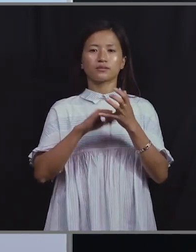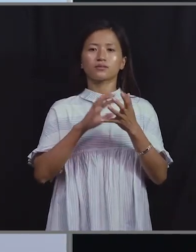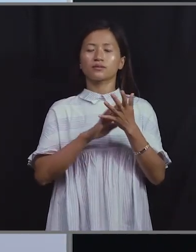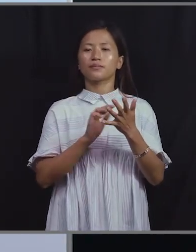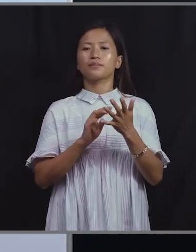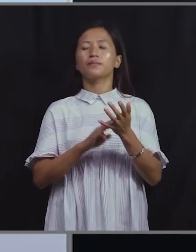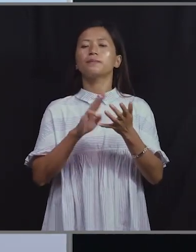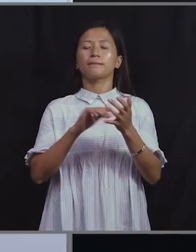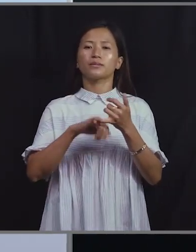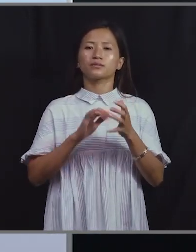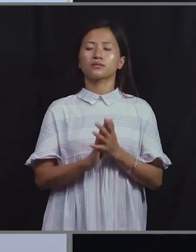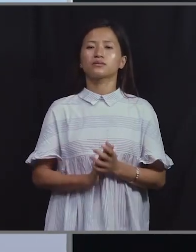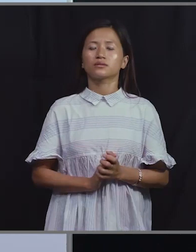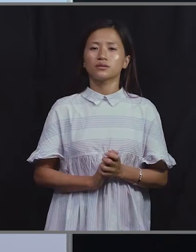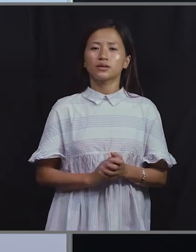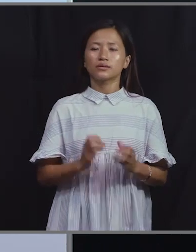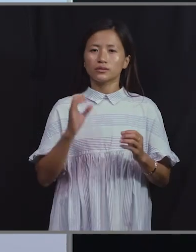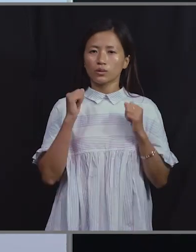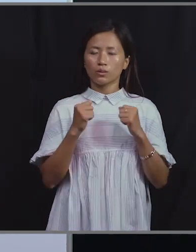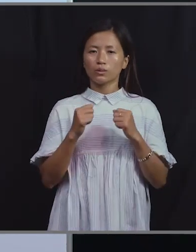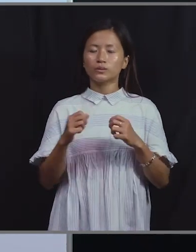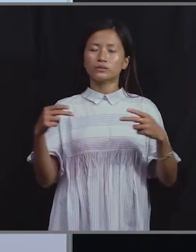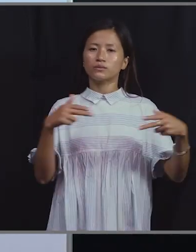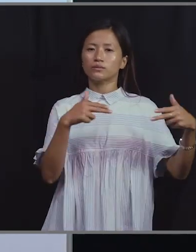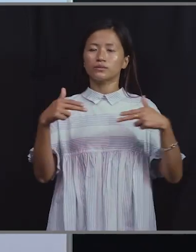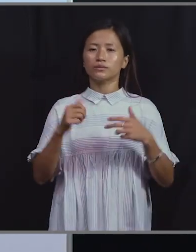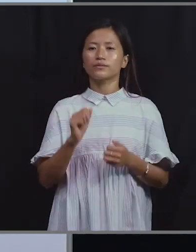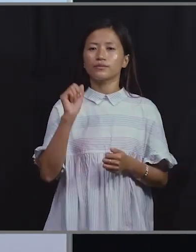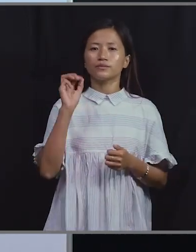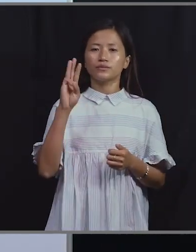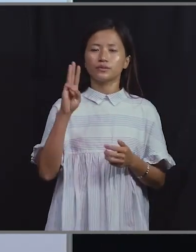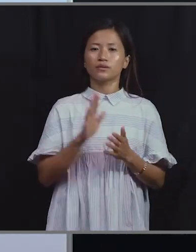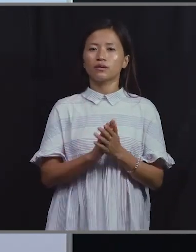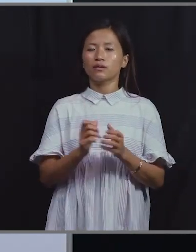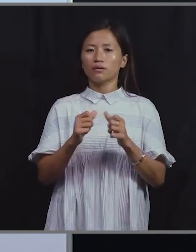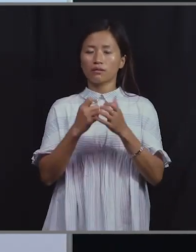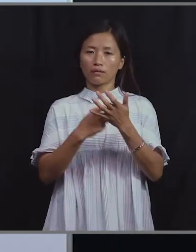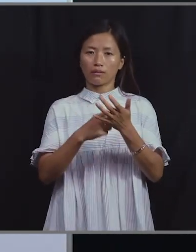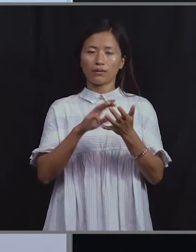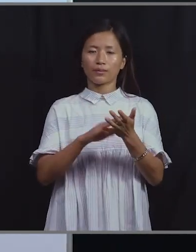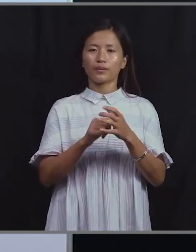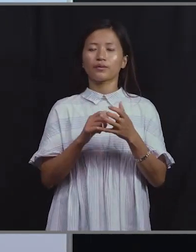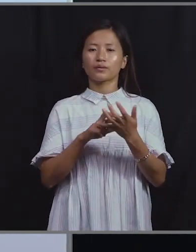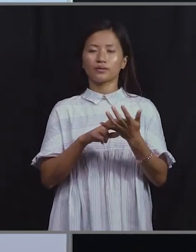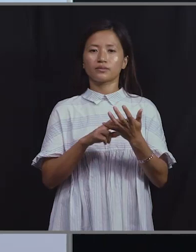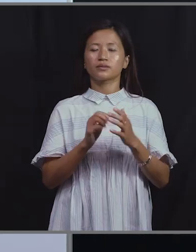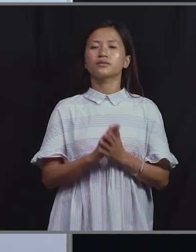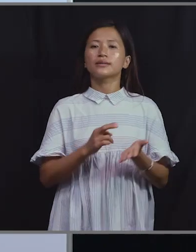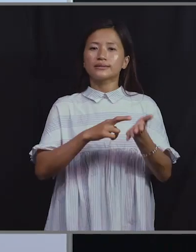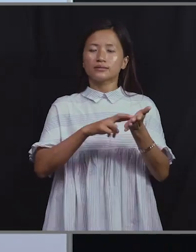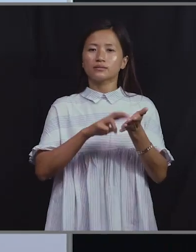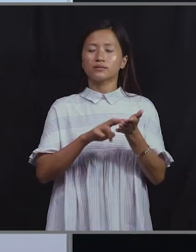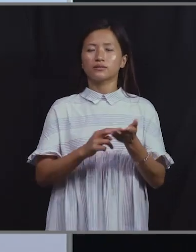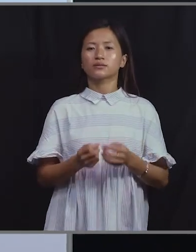appeal for peace and stability in the Cold War. And number 3, disarmament, especially in the use of nuclear